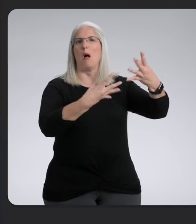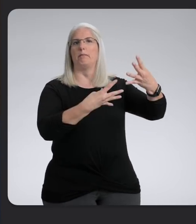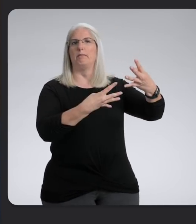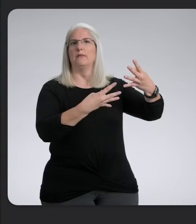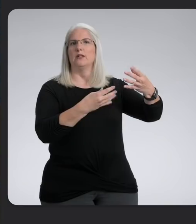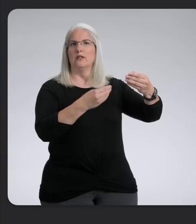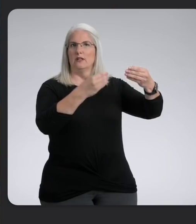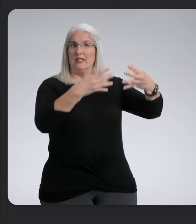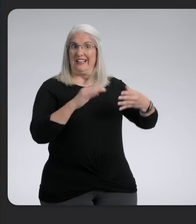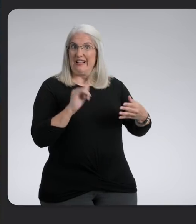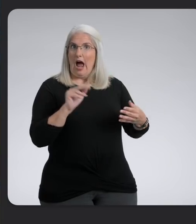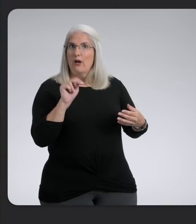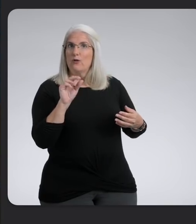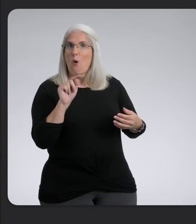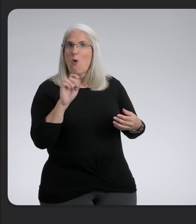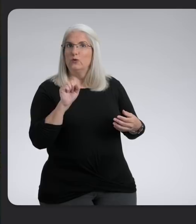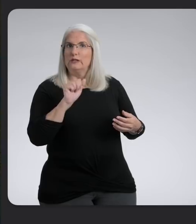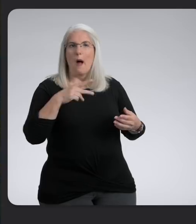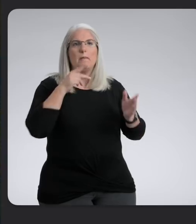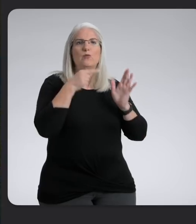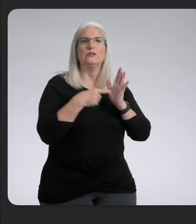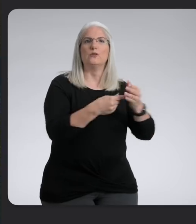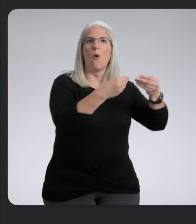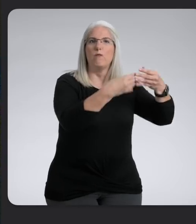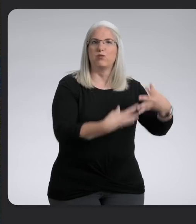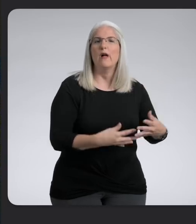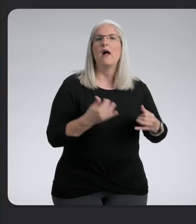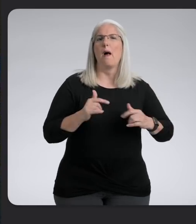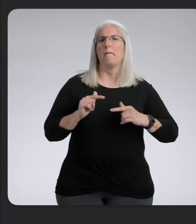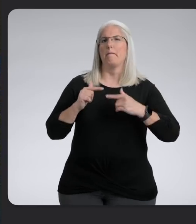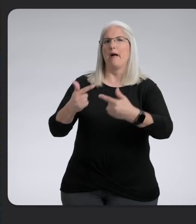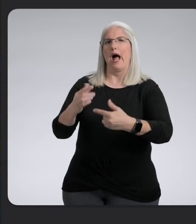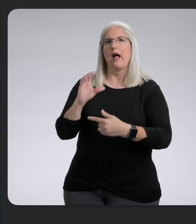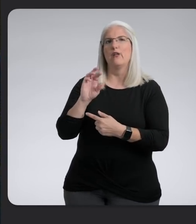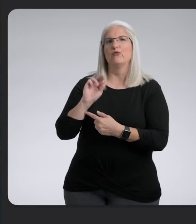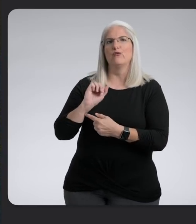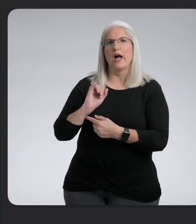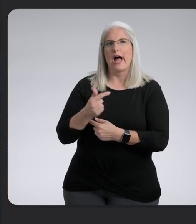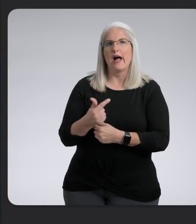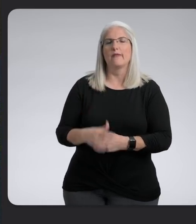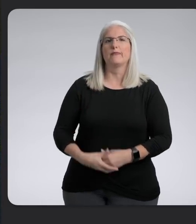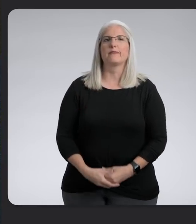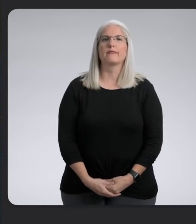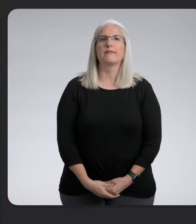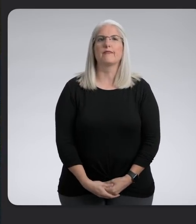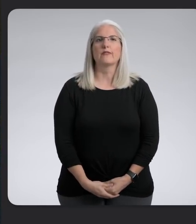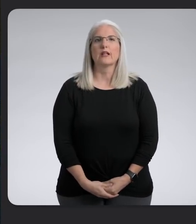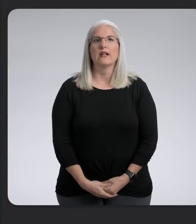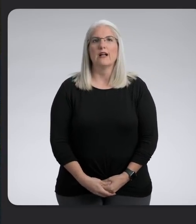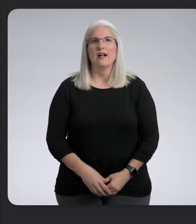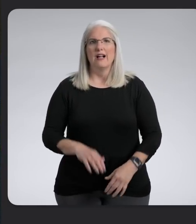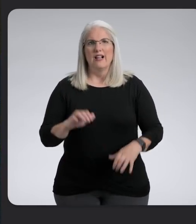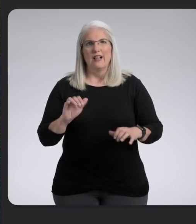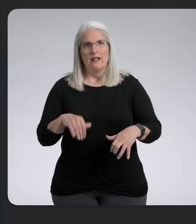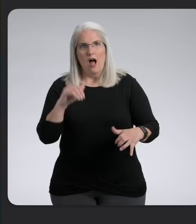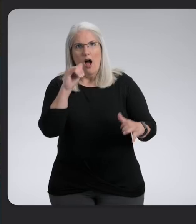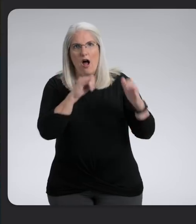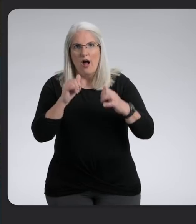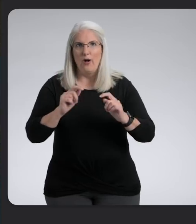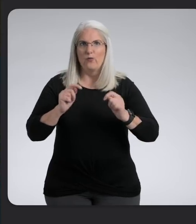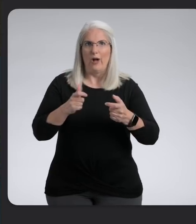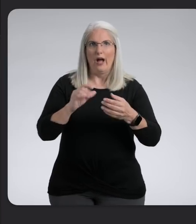Notes. Now back to Craig. Thanks, Will. So that's Quick Note, a new way to capture